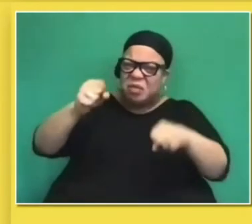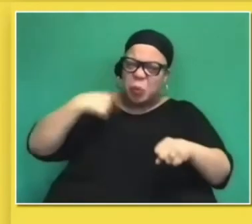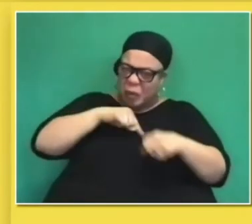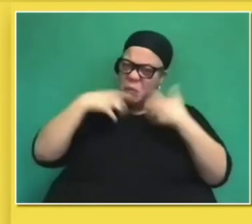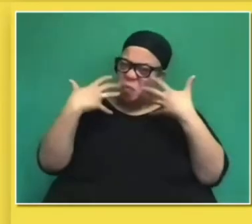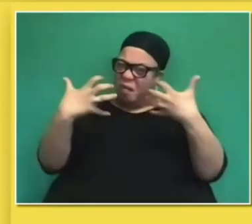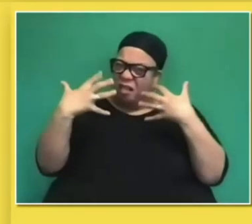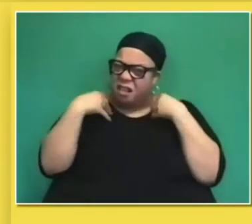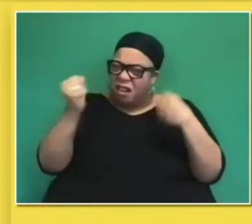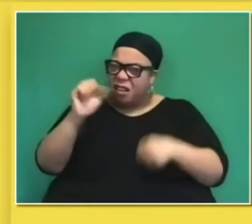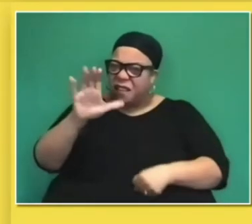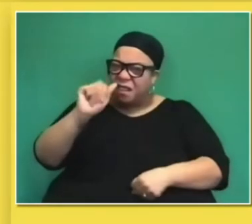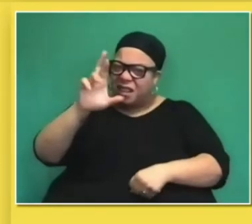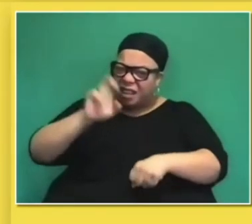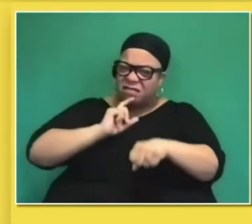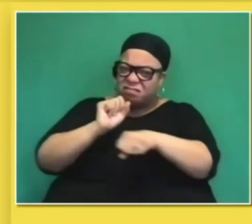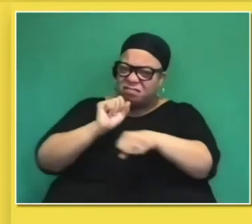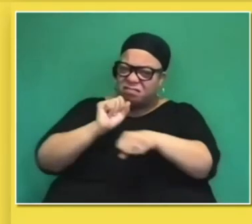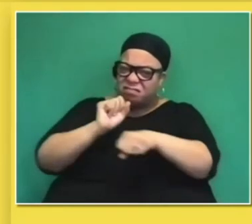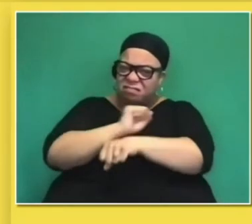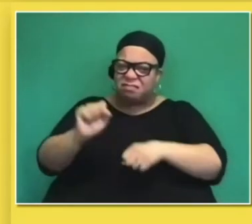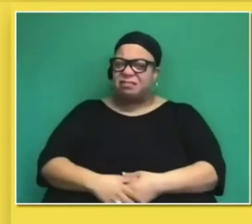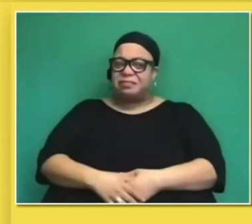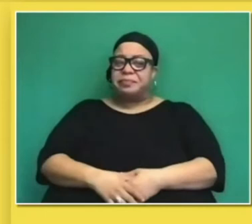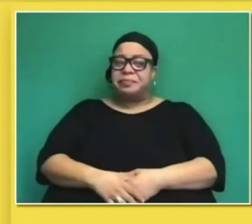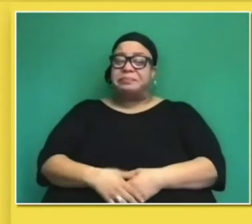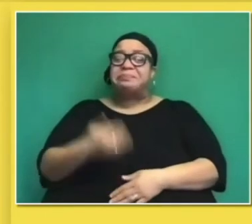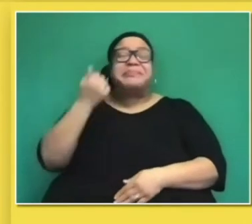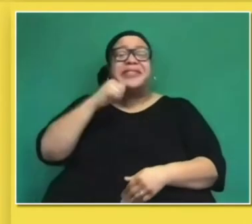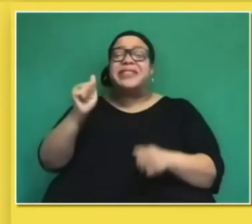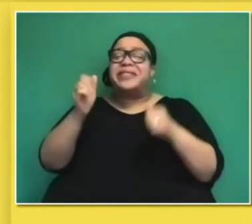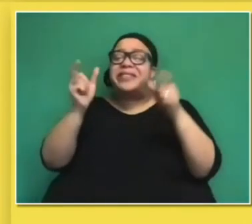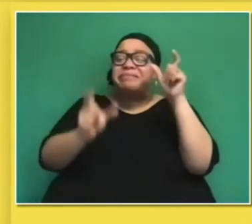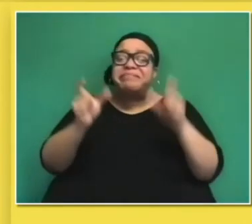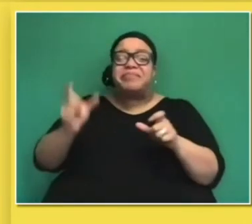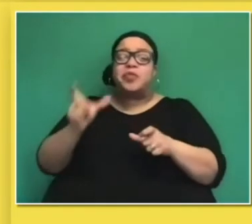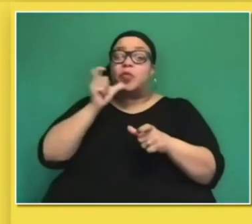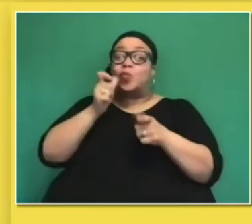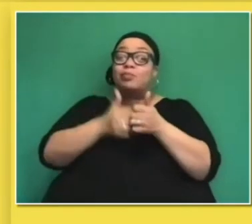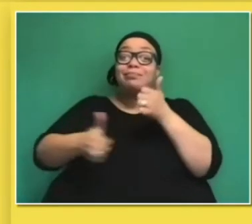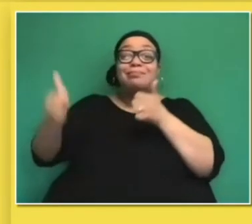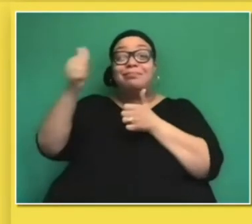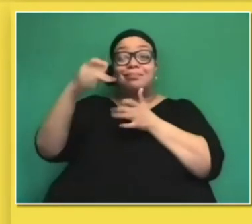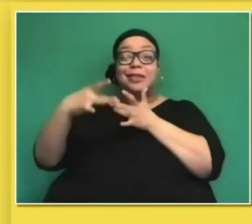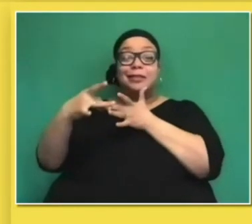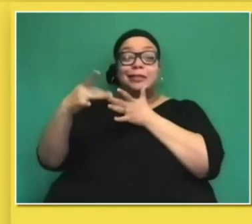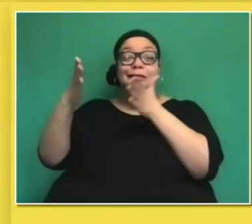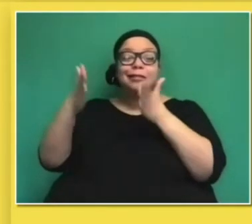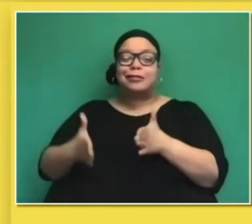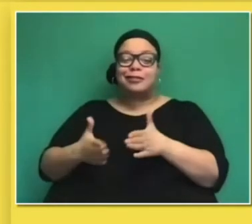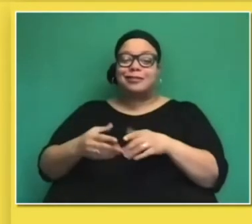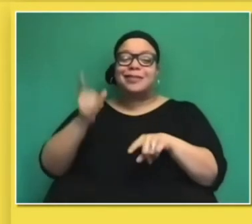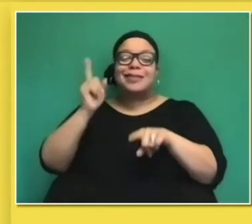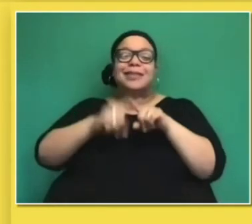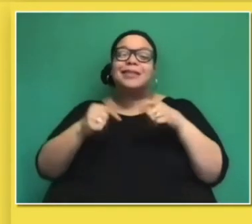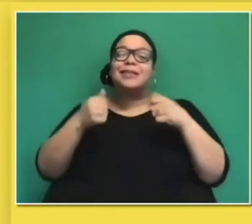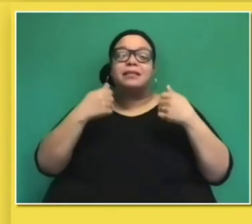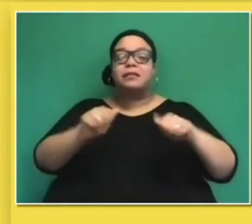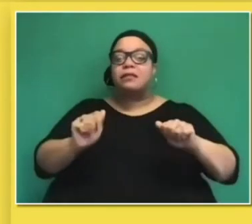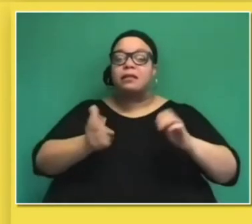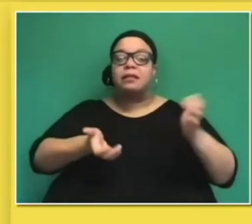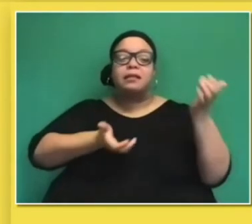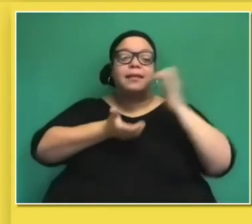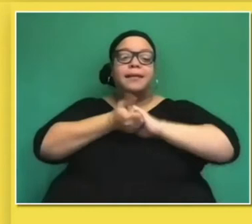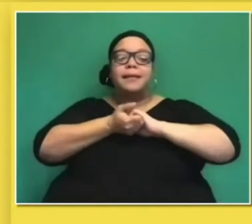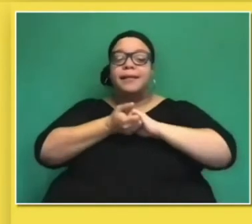in leadership, is not to kowtow to the extremists to try to unify with them, but to unite with the people, particularly poor